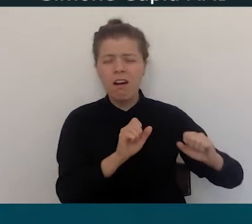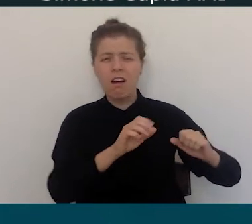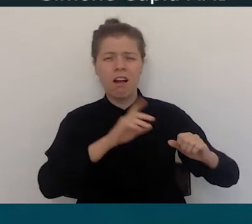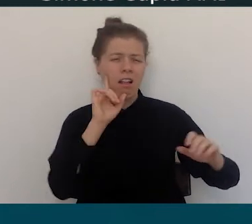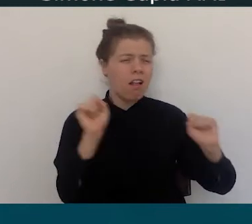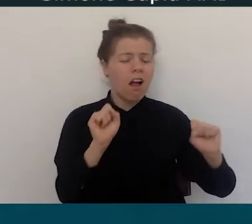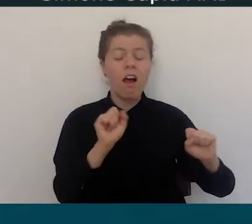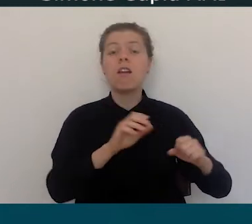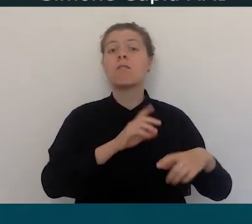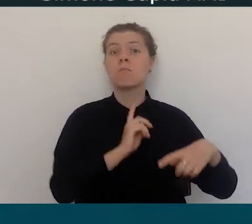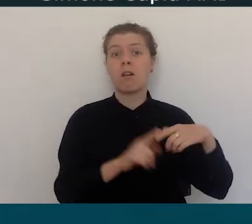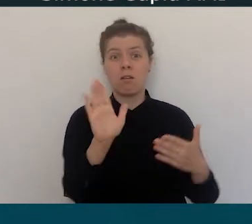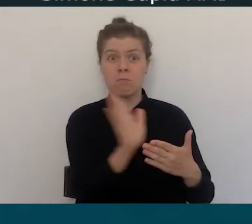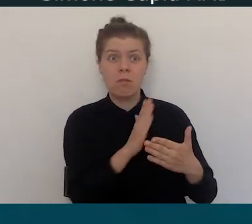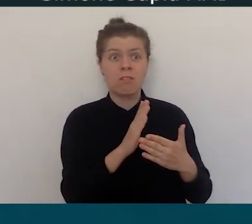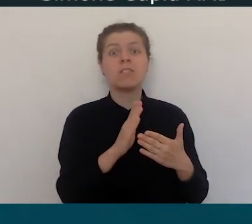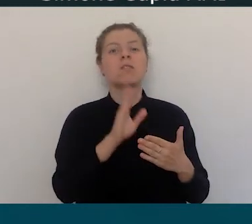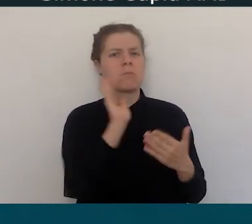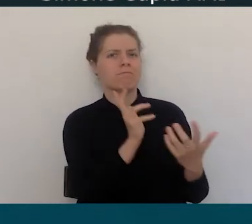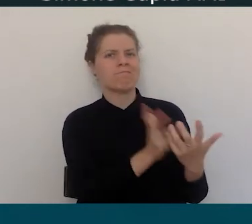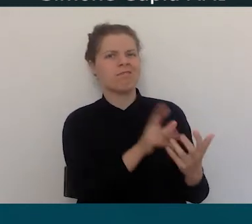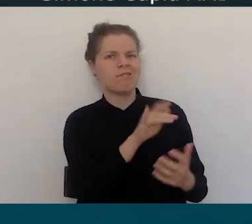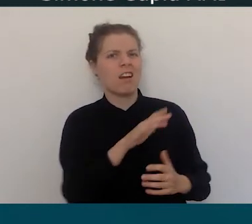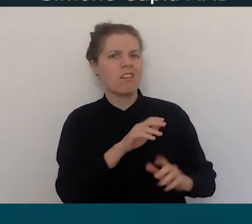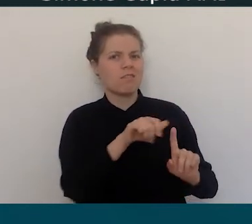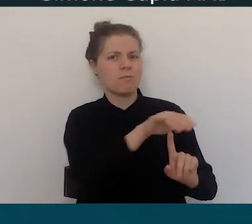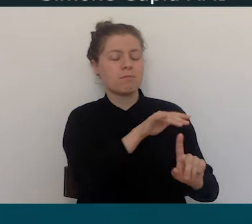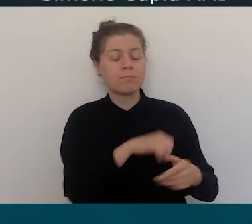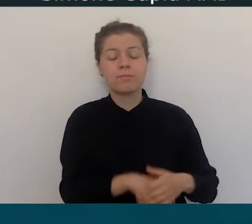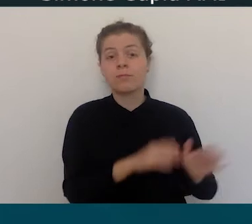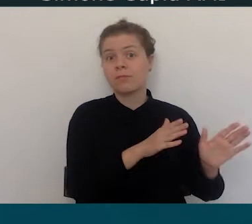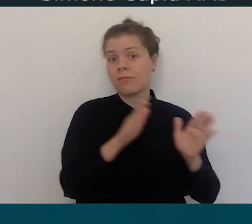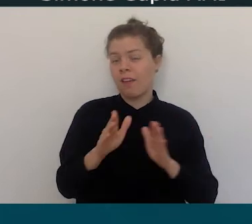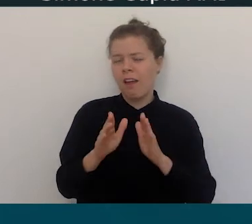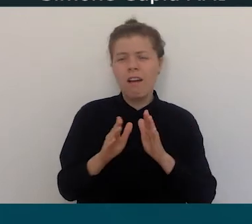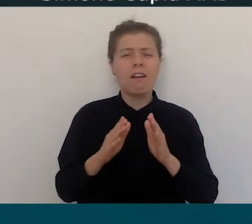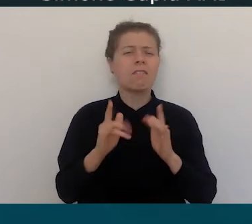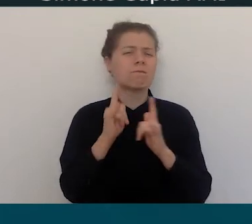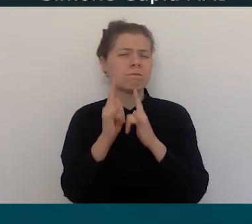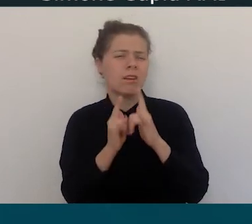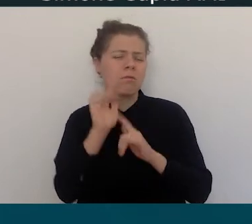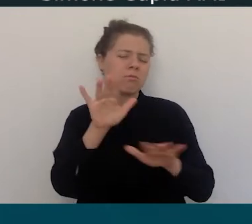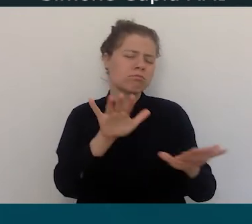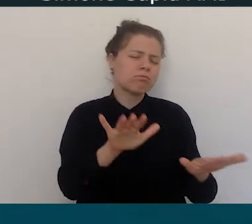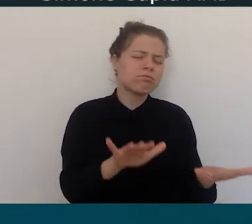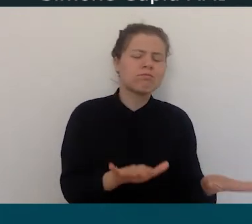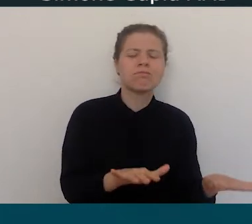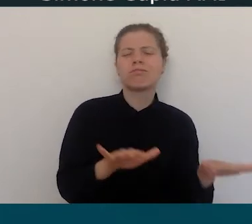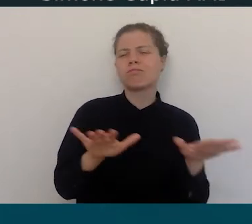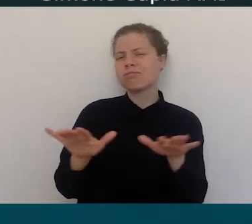tone. The love scene is going to be exactly the opposite. It's going to be slow and drawn out with matching music. It's going